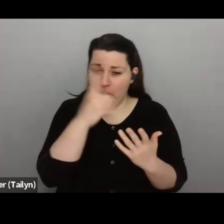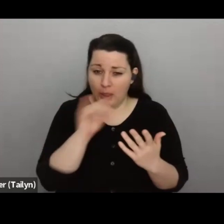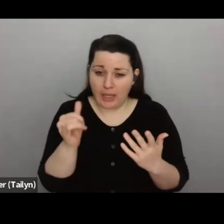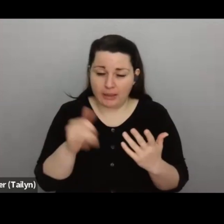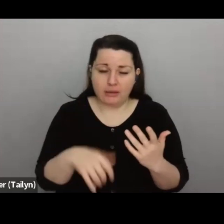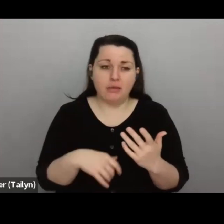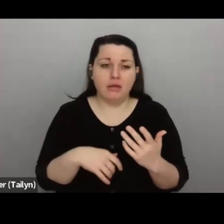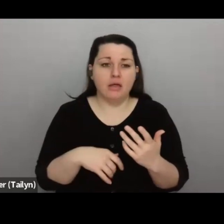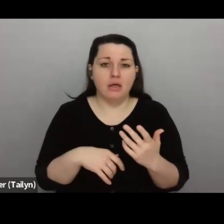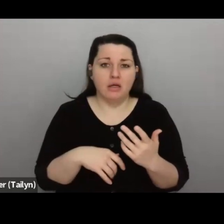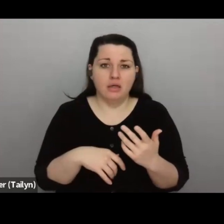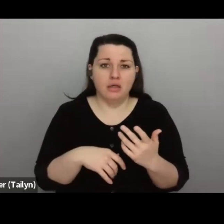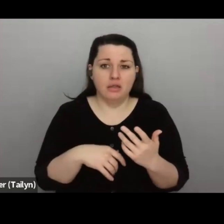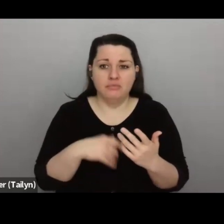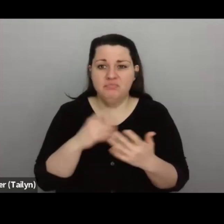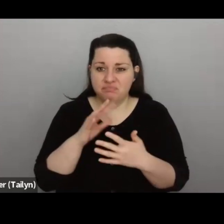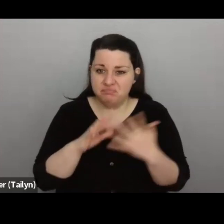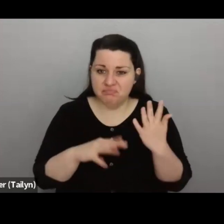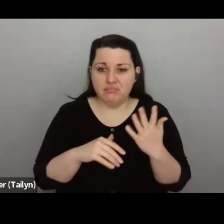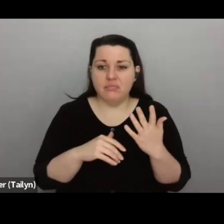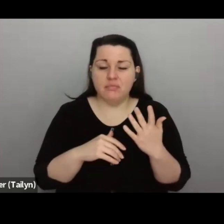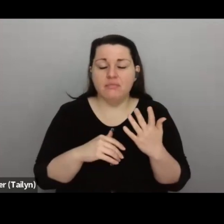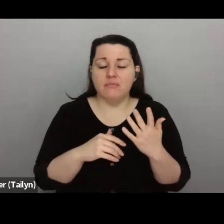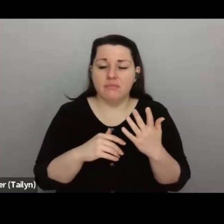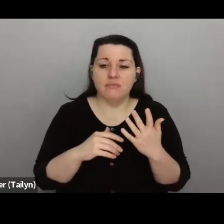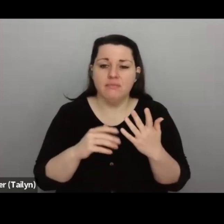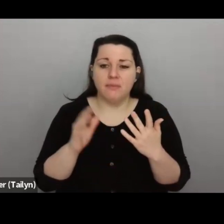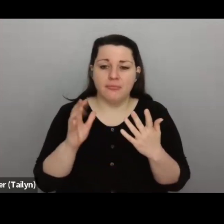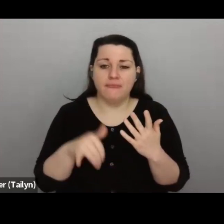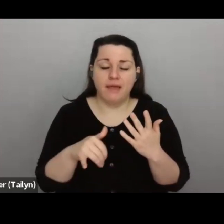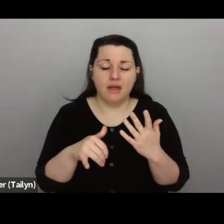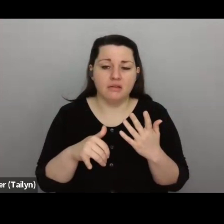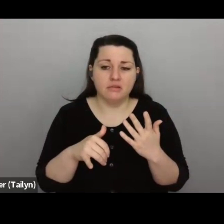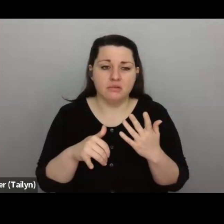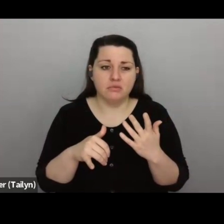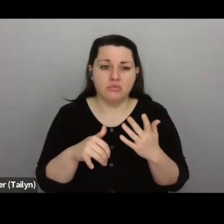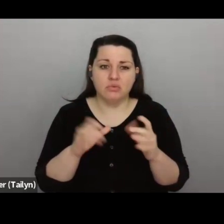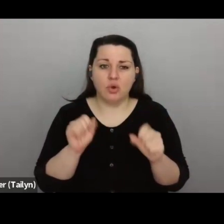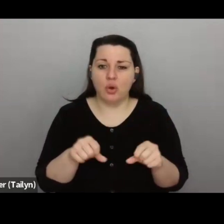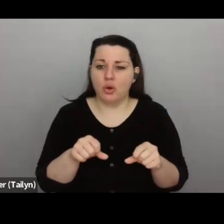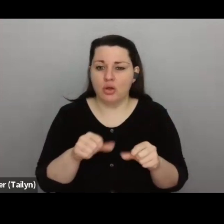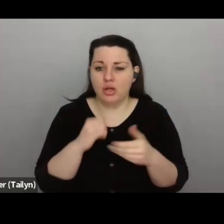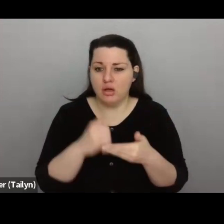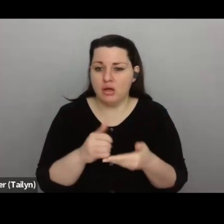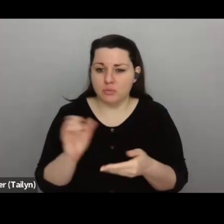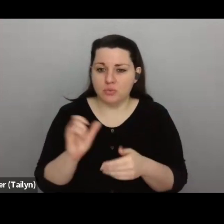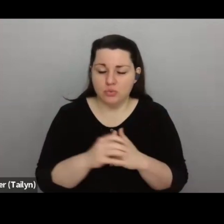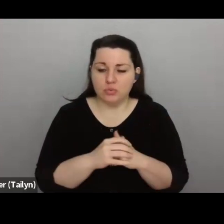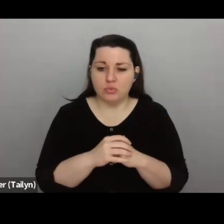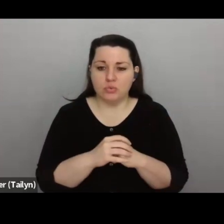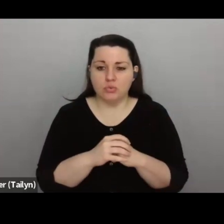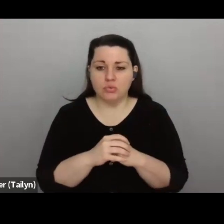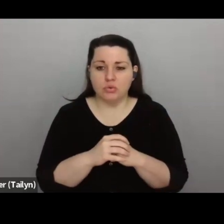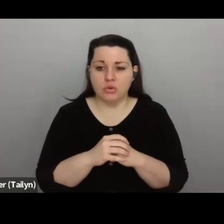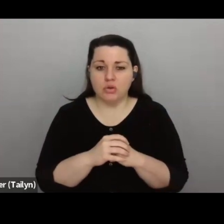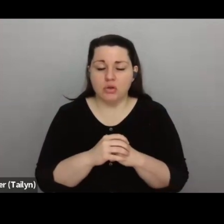like, etc. Then that's something that would be helpful as well.